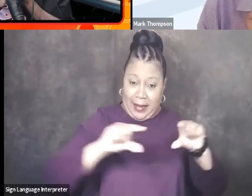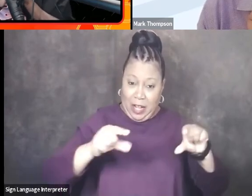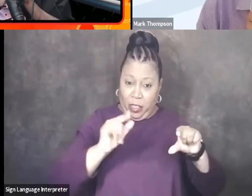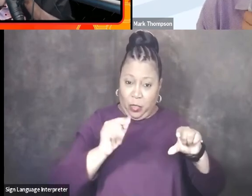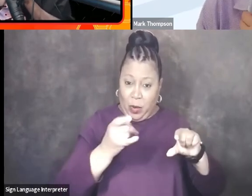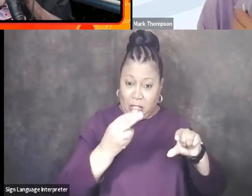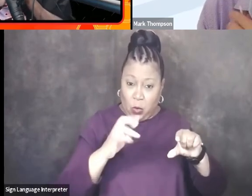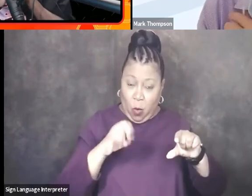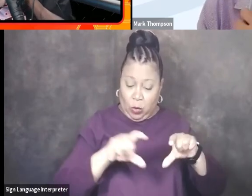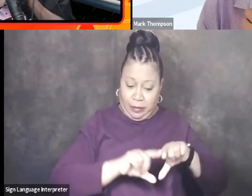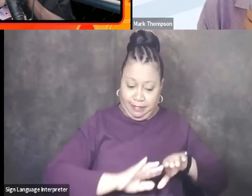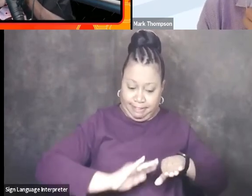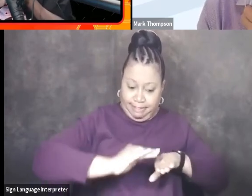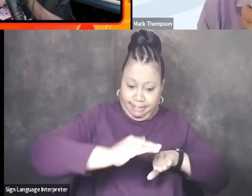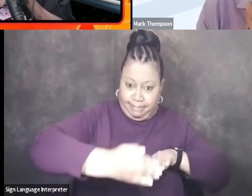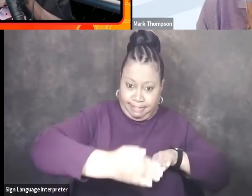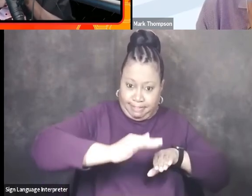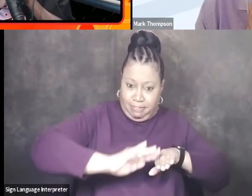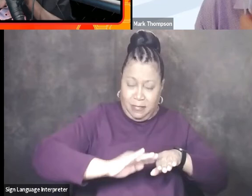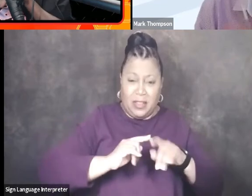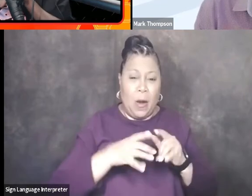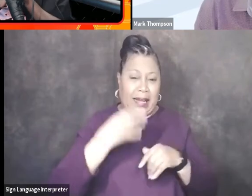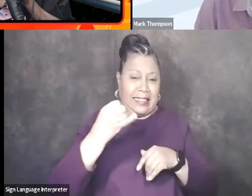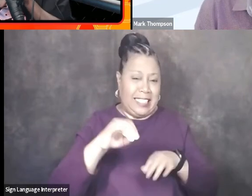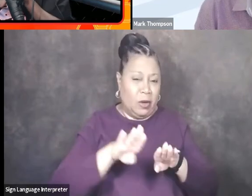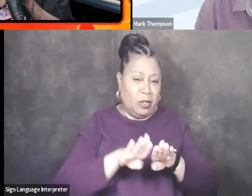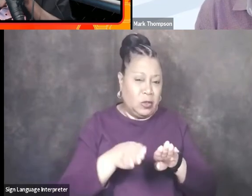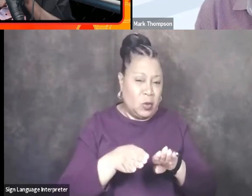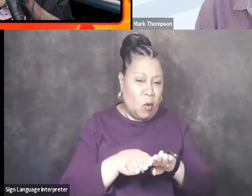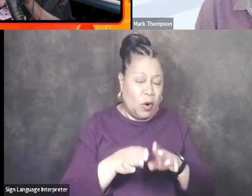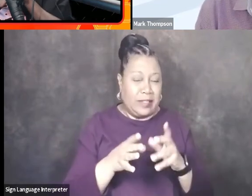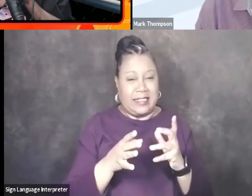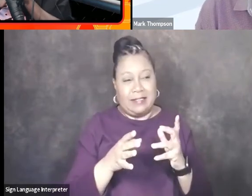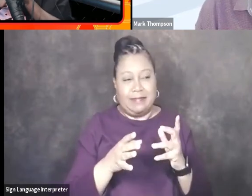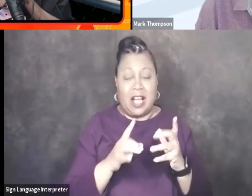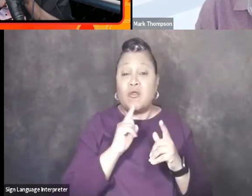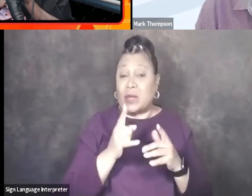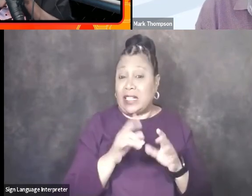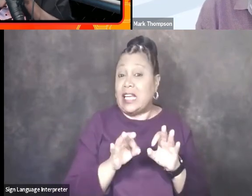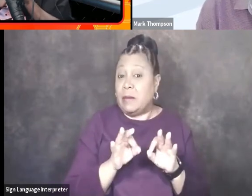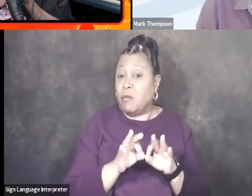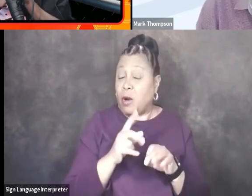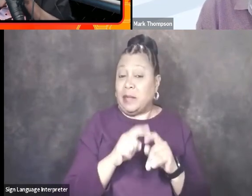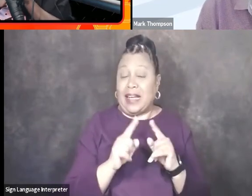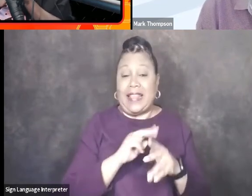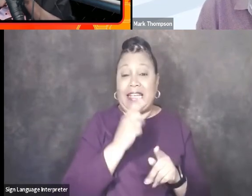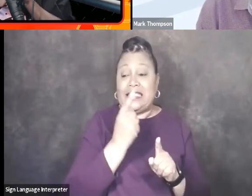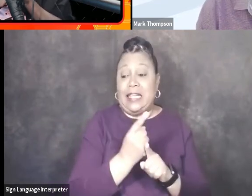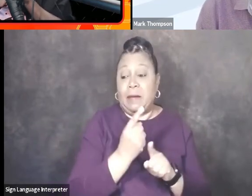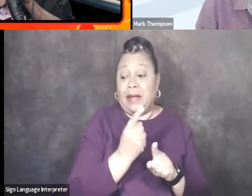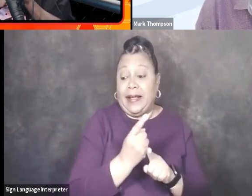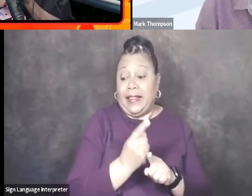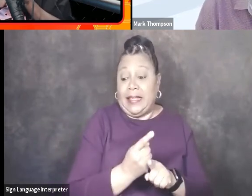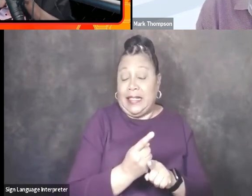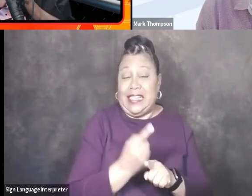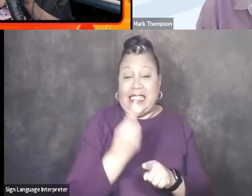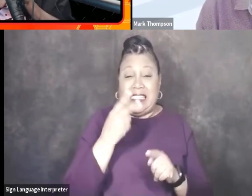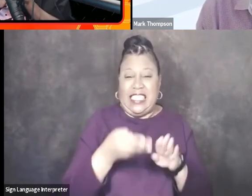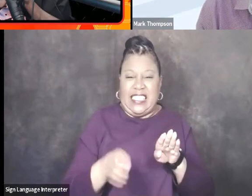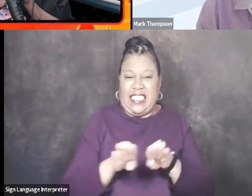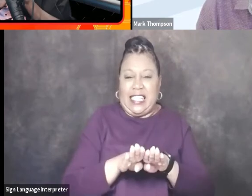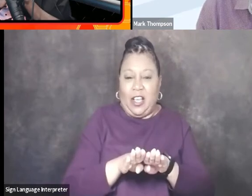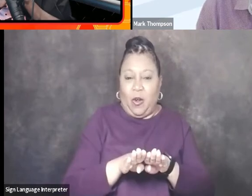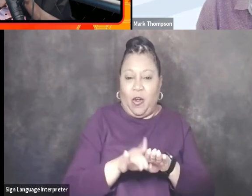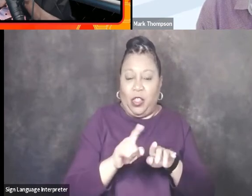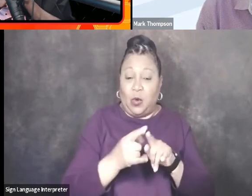mean, thresholds on exterior doors are very important because they typically seal the door at the